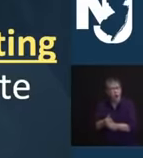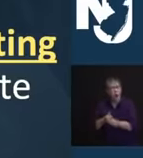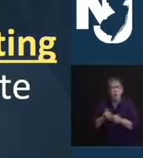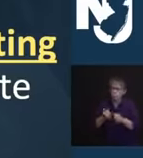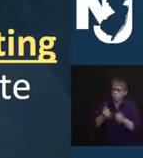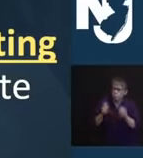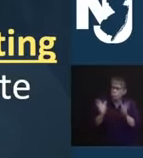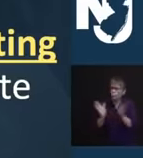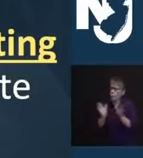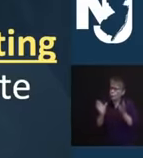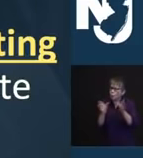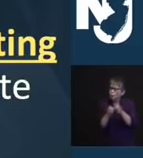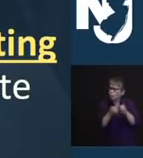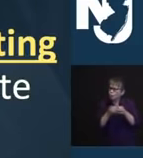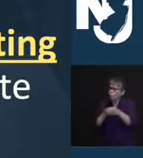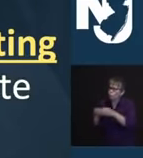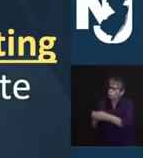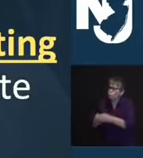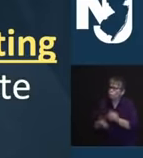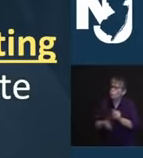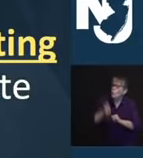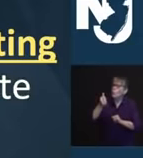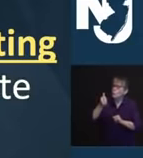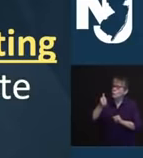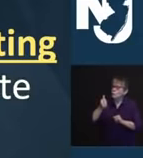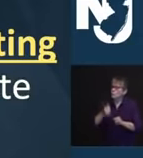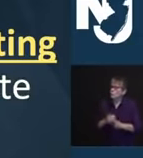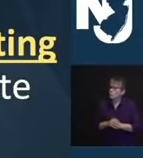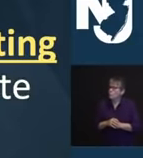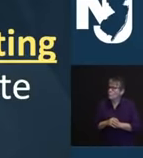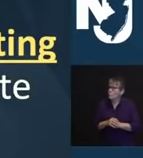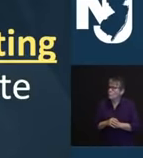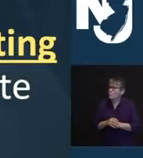COVID-19 information hub. That is what's in front of you,